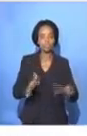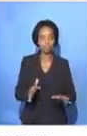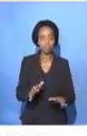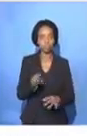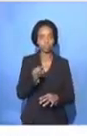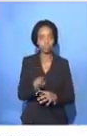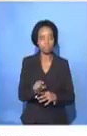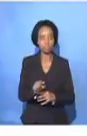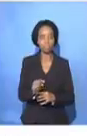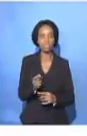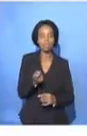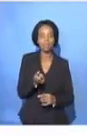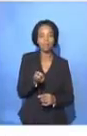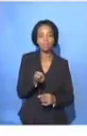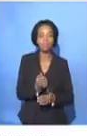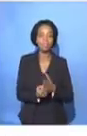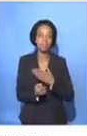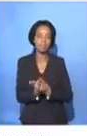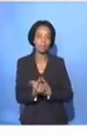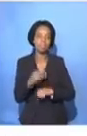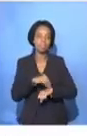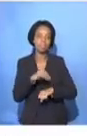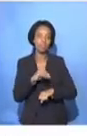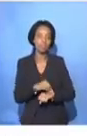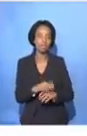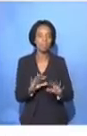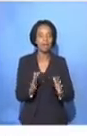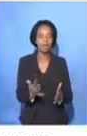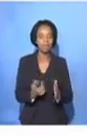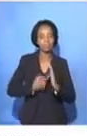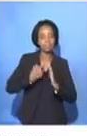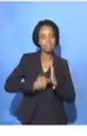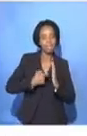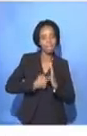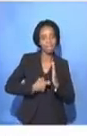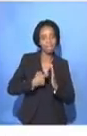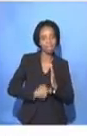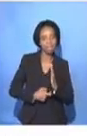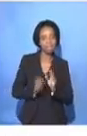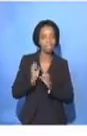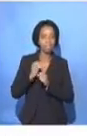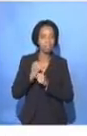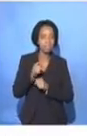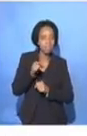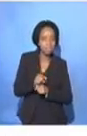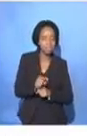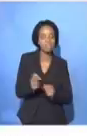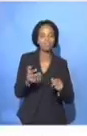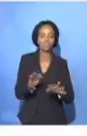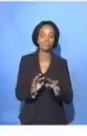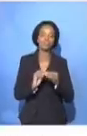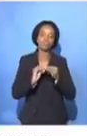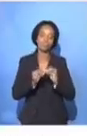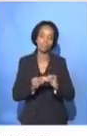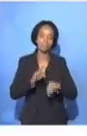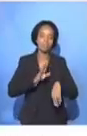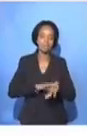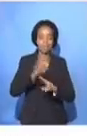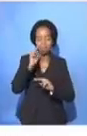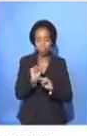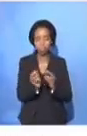relatively minor technical problems with the scanning equipment, and this was rectified within a short period.